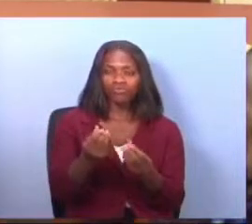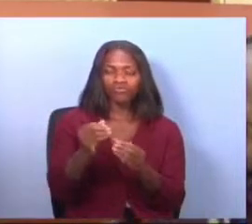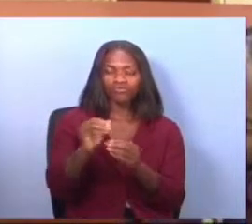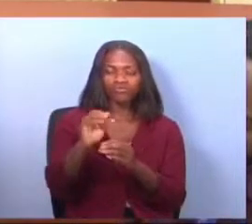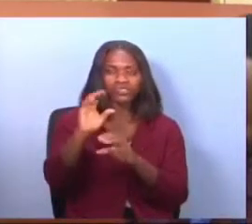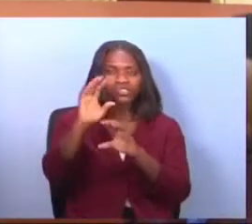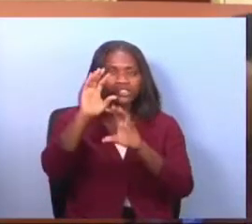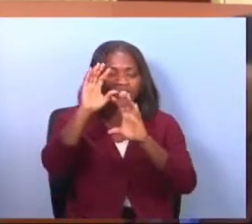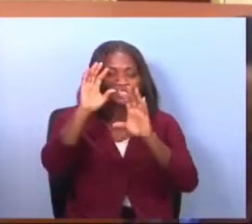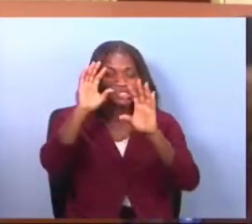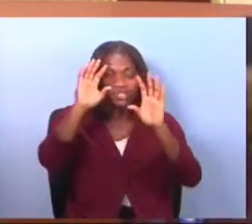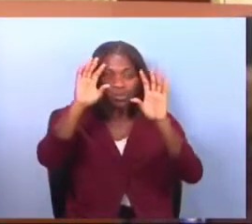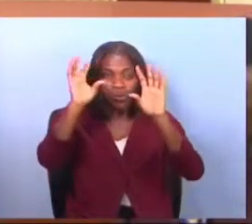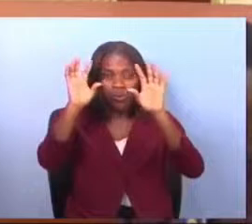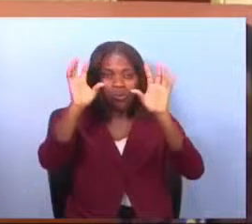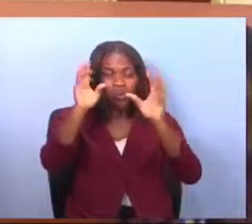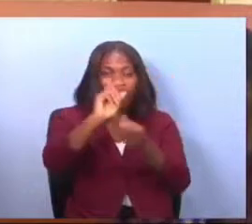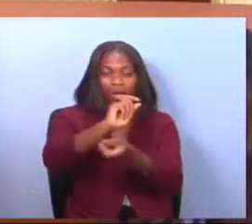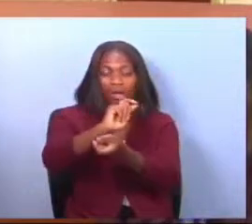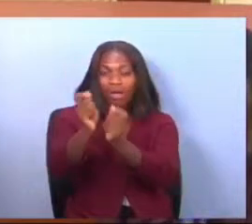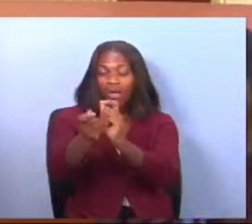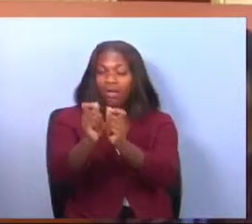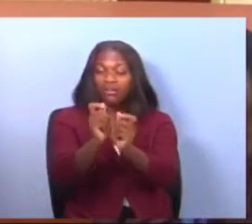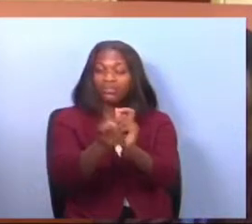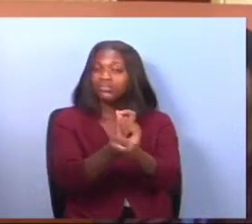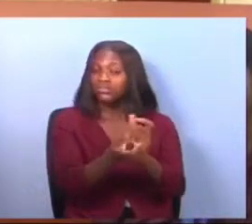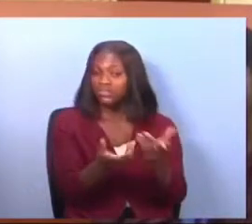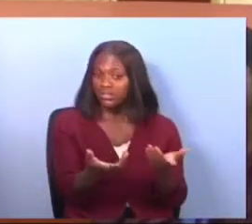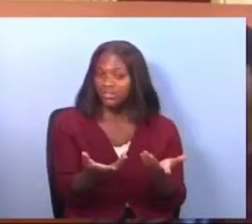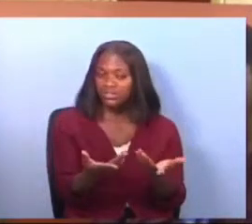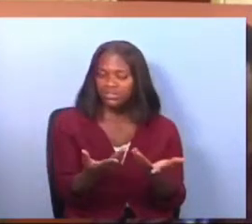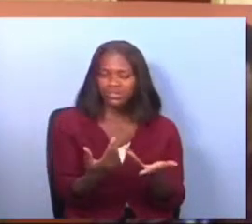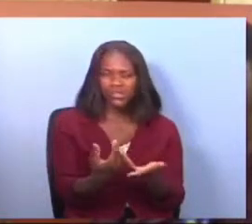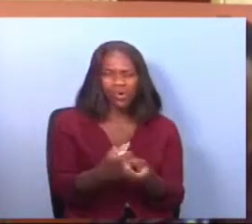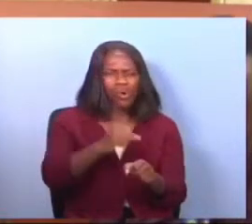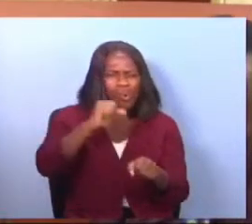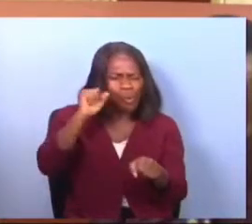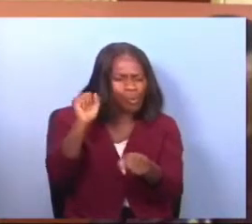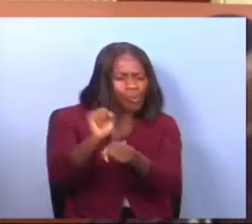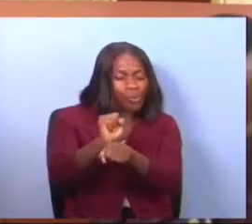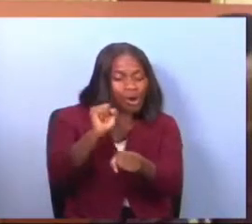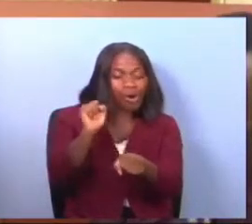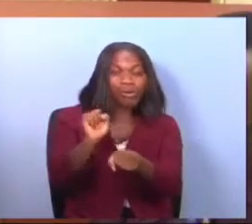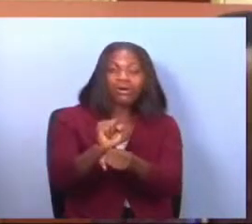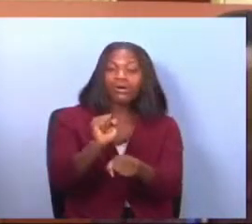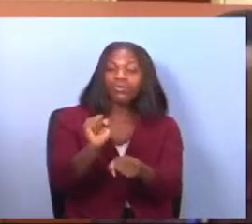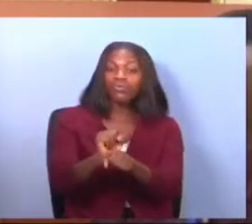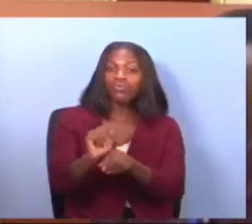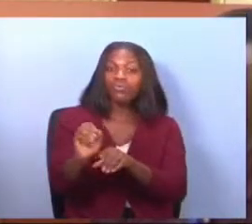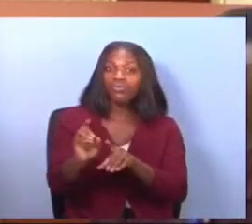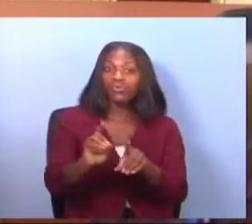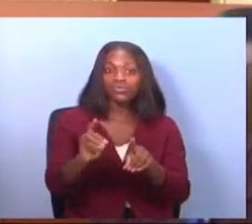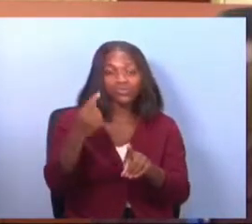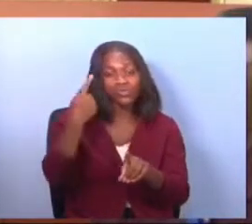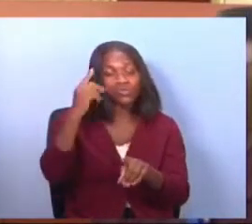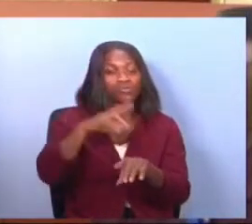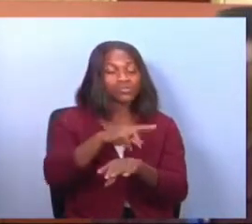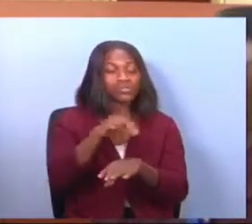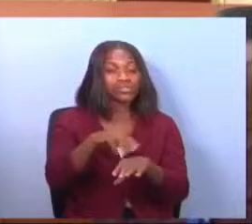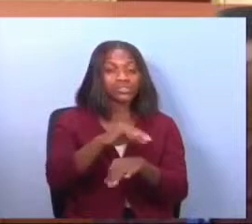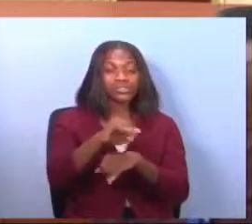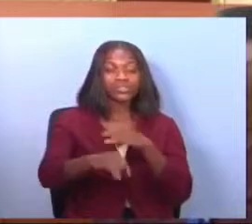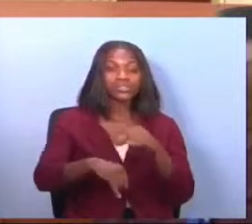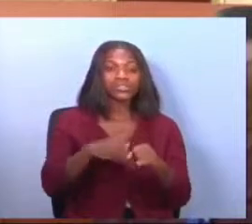climate financing, a great deal of work has been made by our national and international actors,